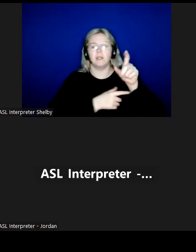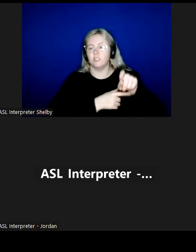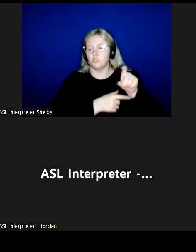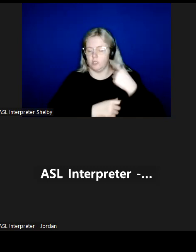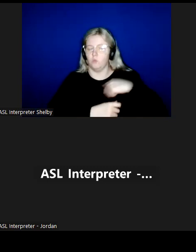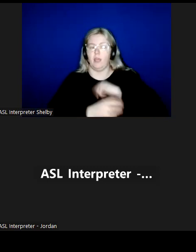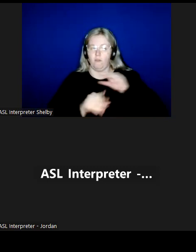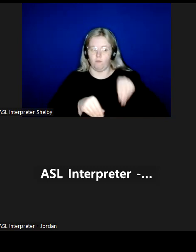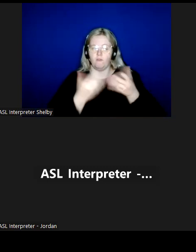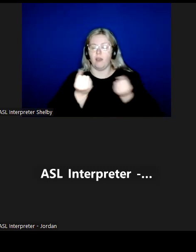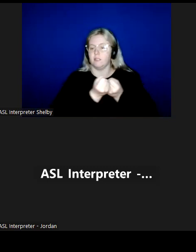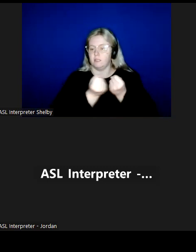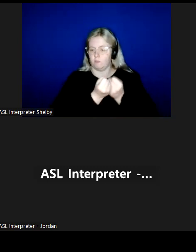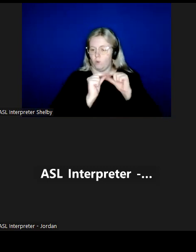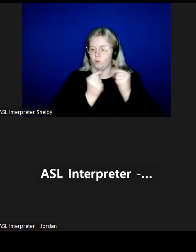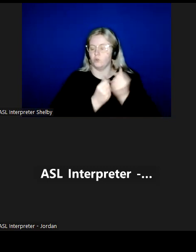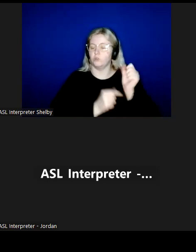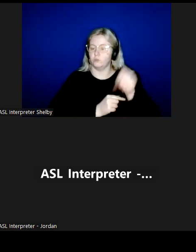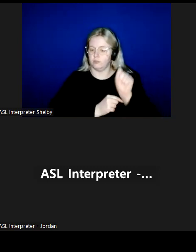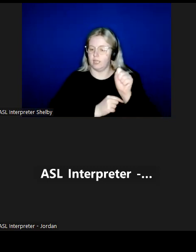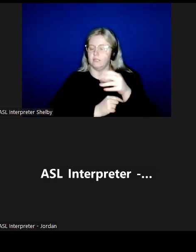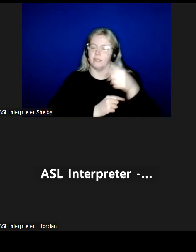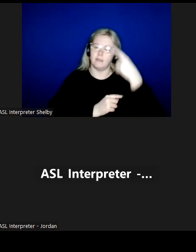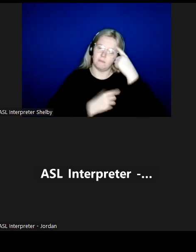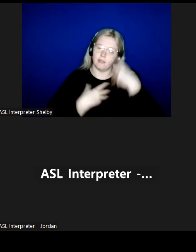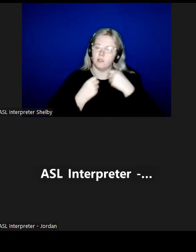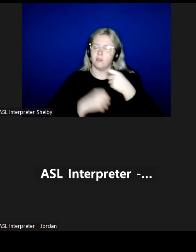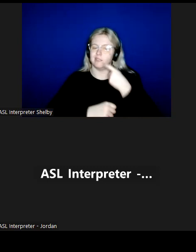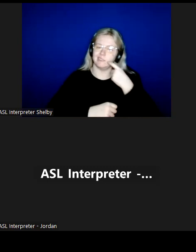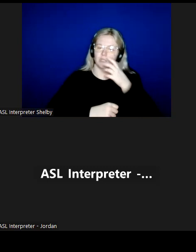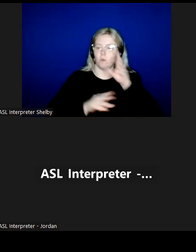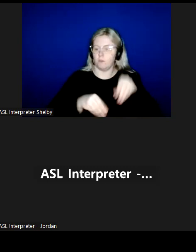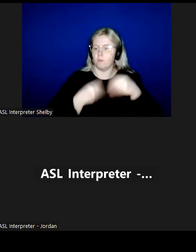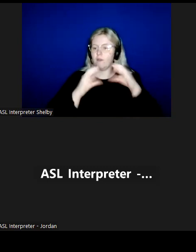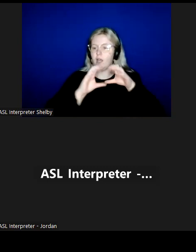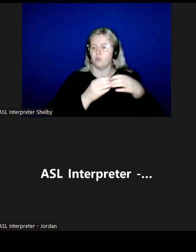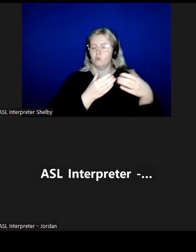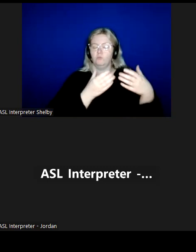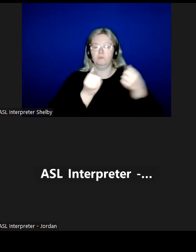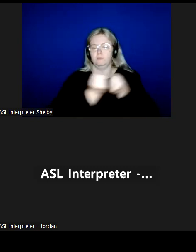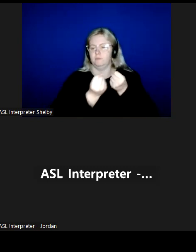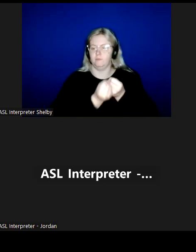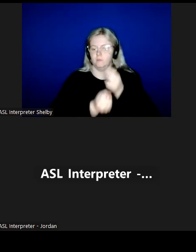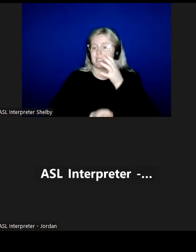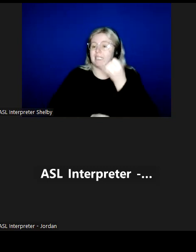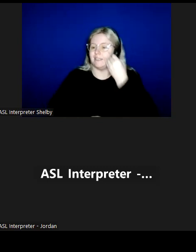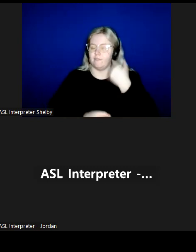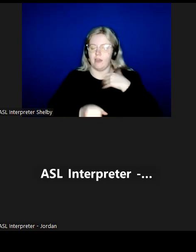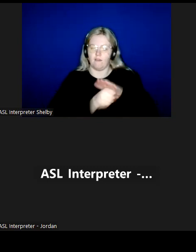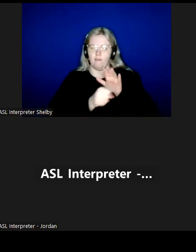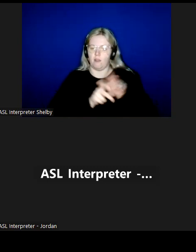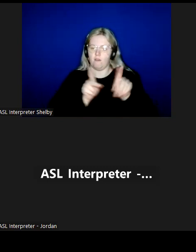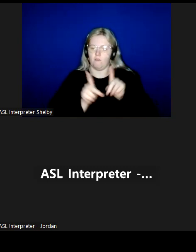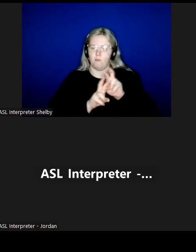past, and it is something that mental health and addictions would offer if they had enough applicants